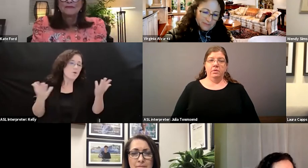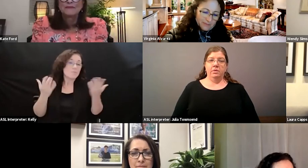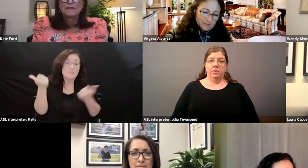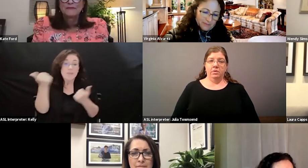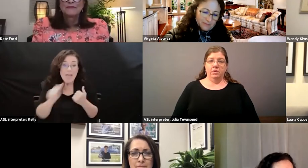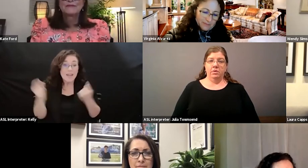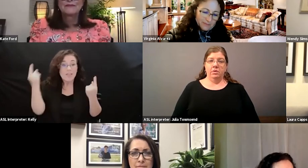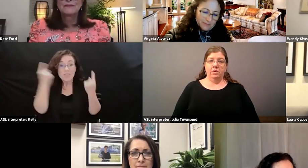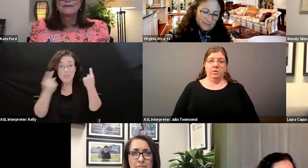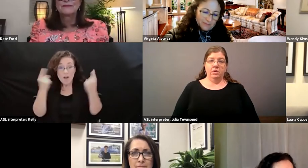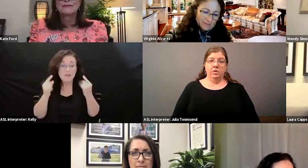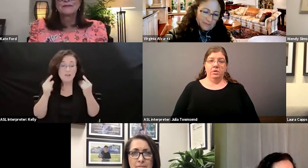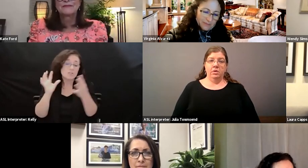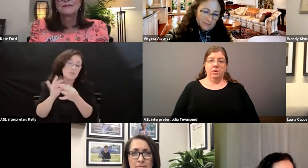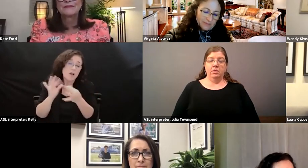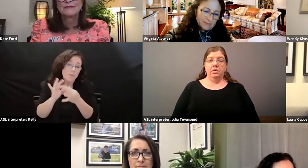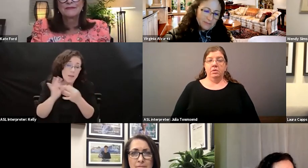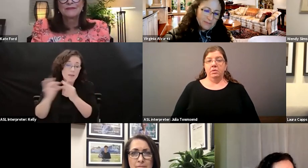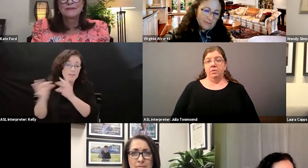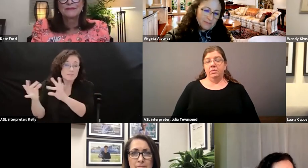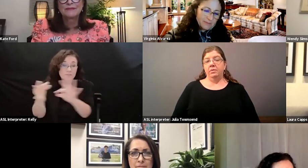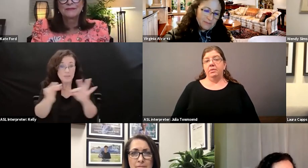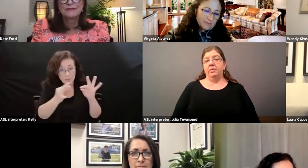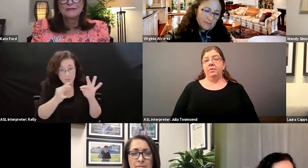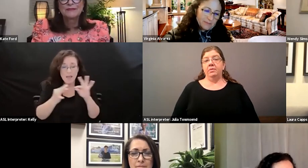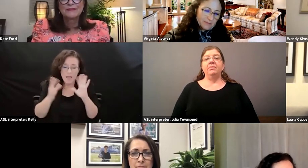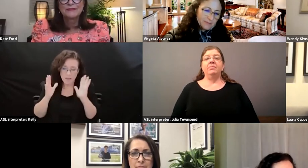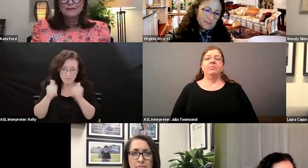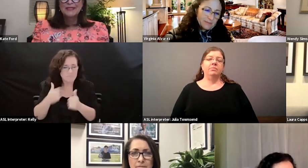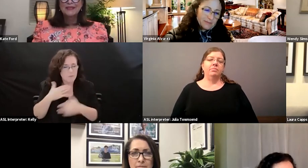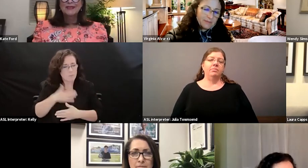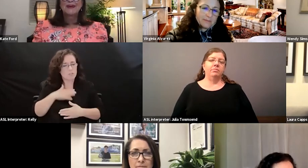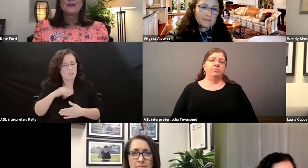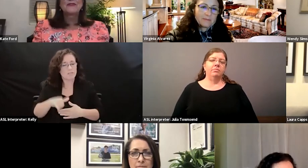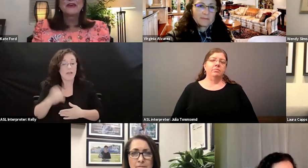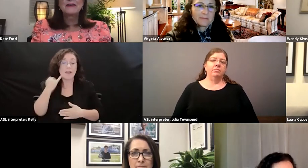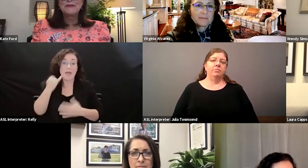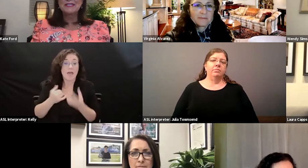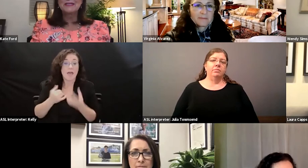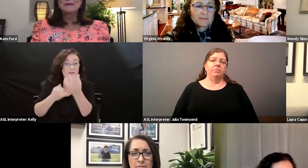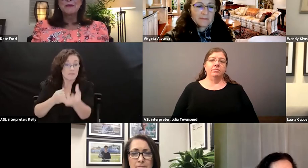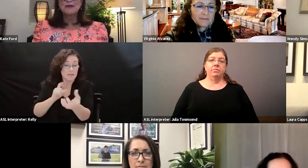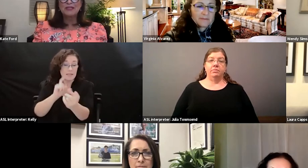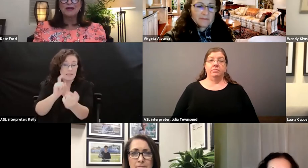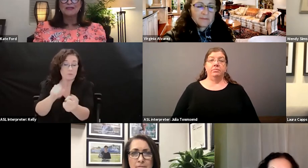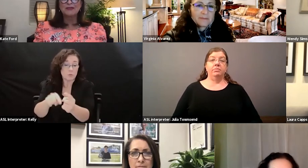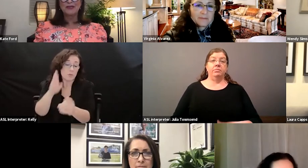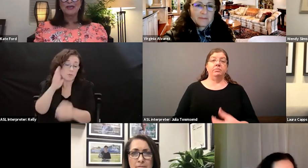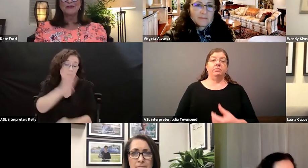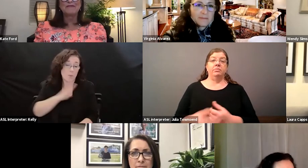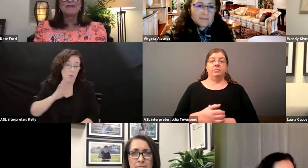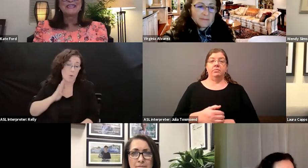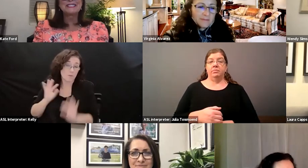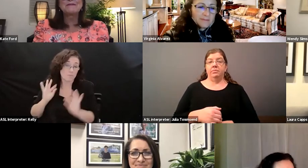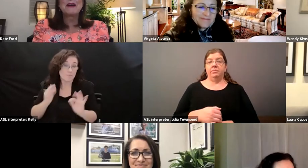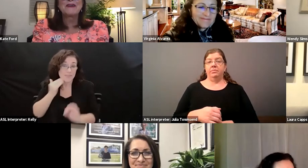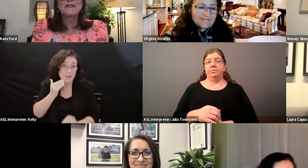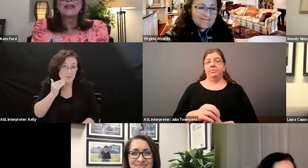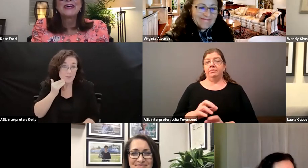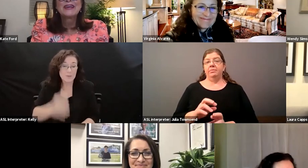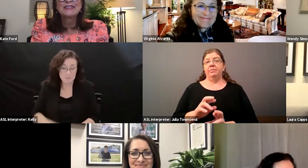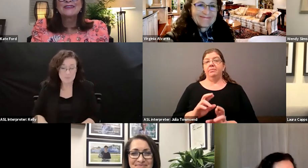but i appreciate the opportunity to bring this again before the board oh thank you miss sims moton i knew that you would be